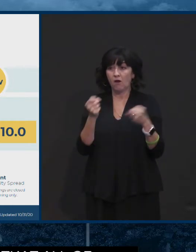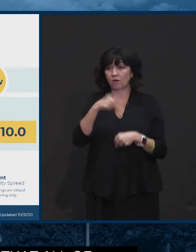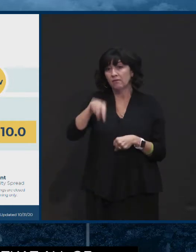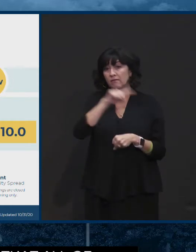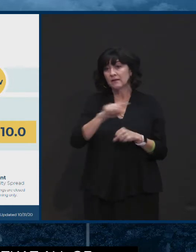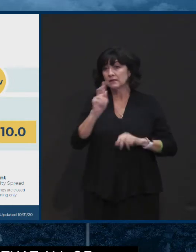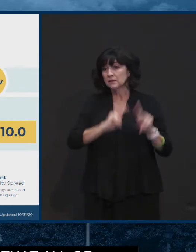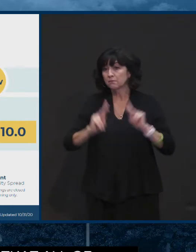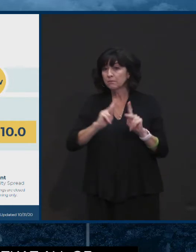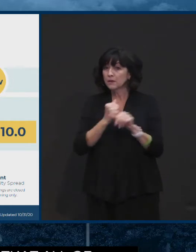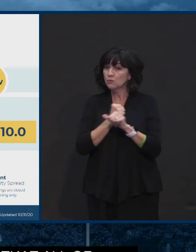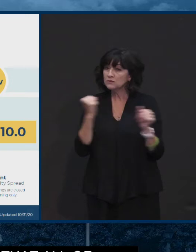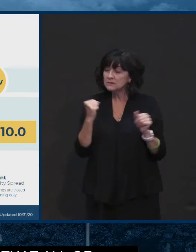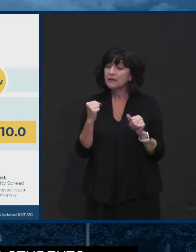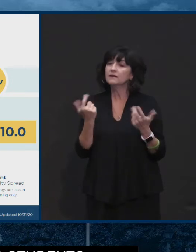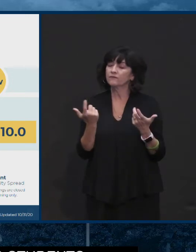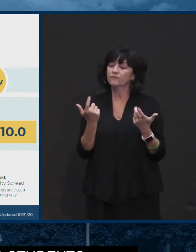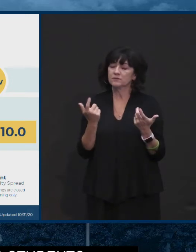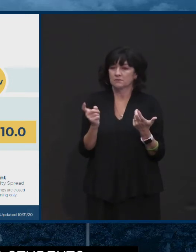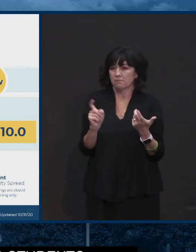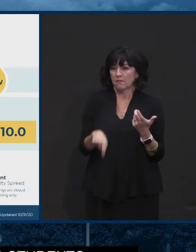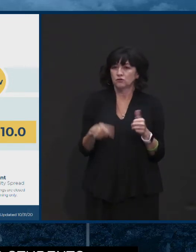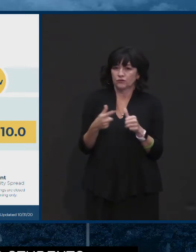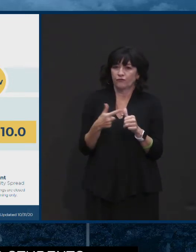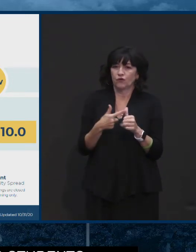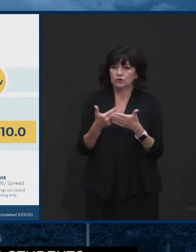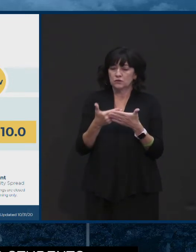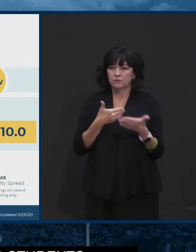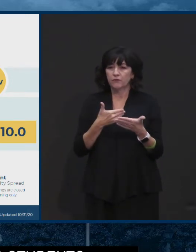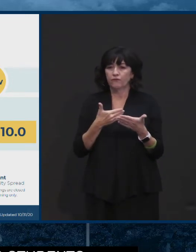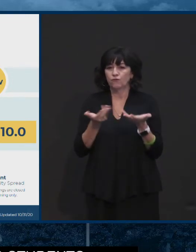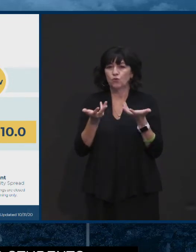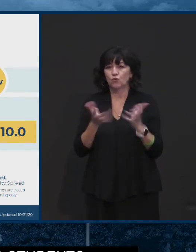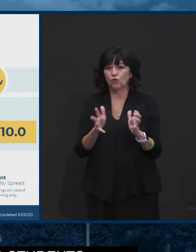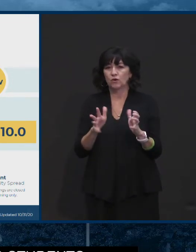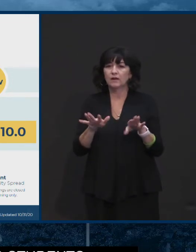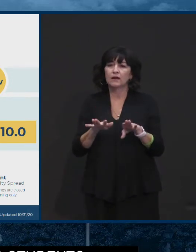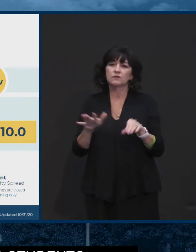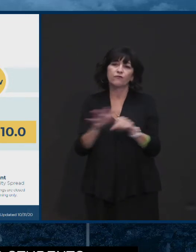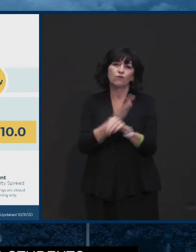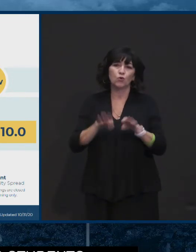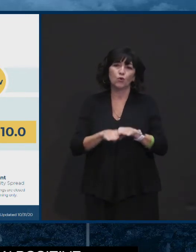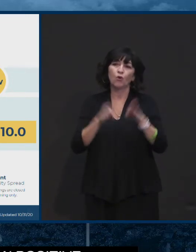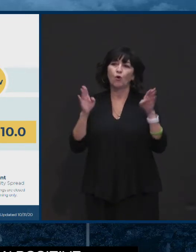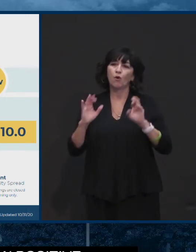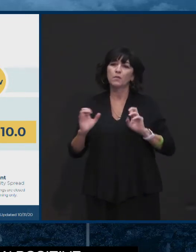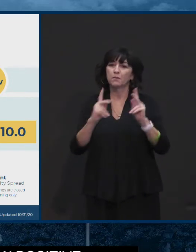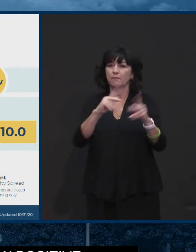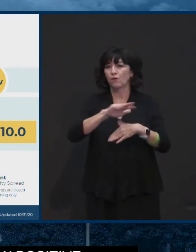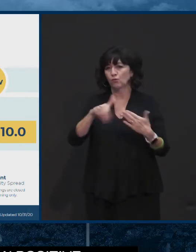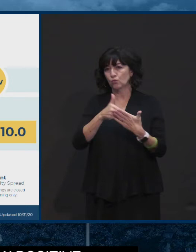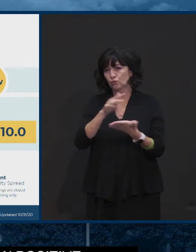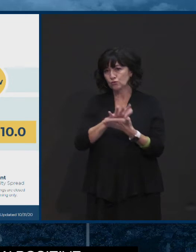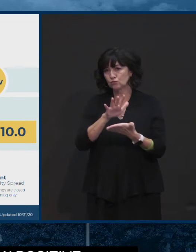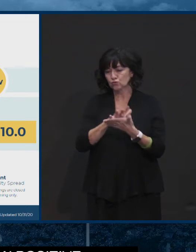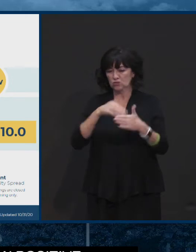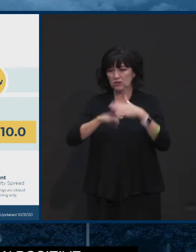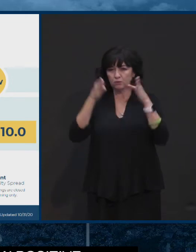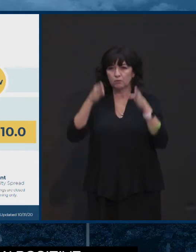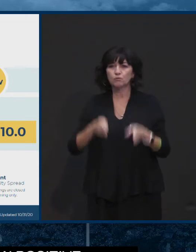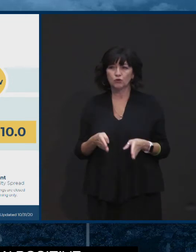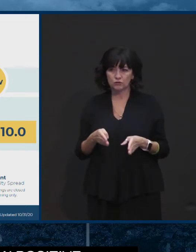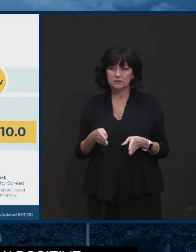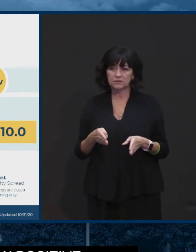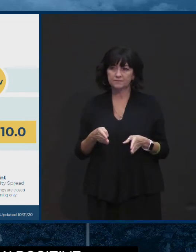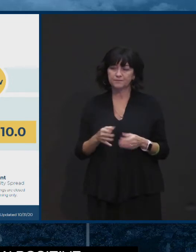to the school status. But again, those other 2 criteria, the percent of tests that are positive and the